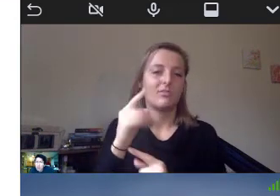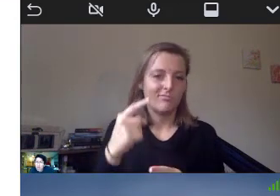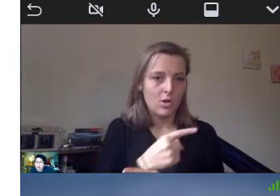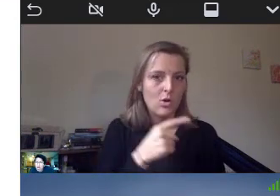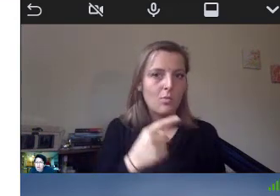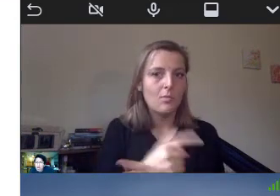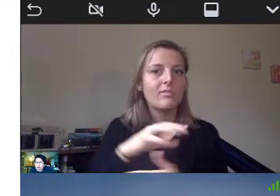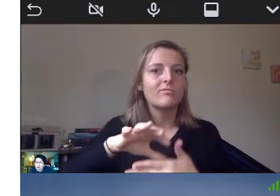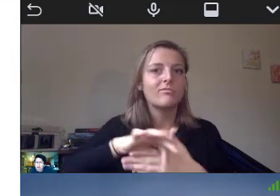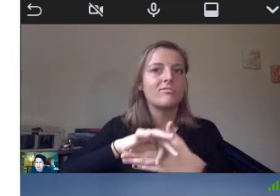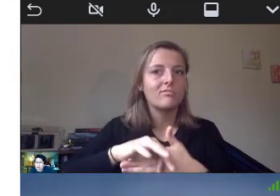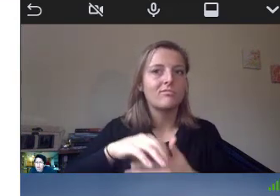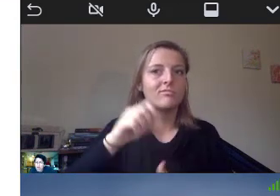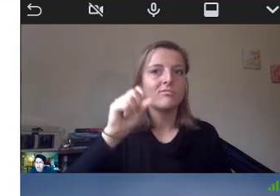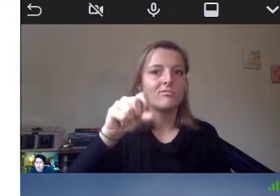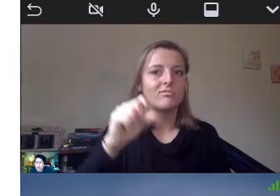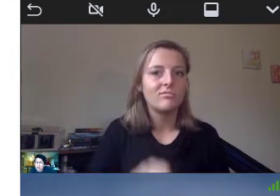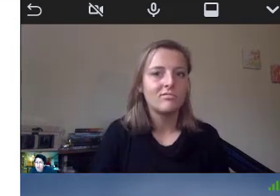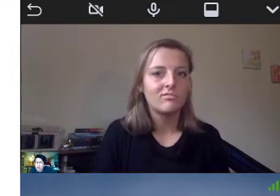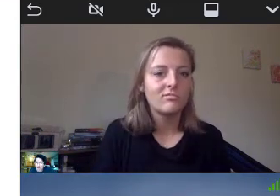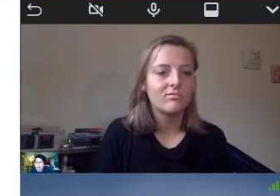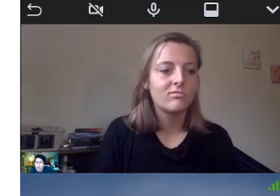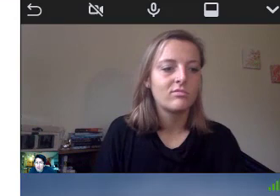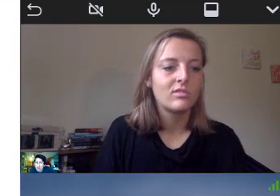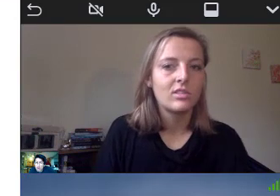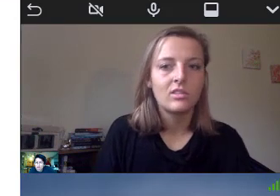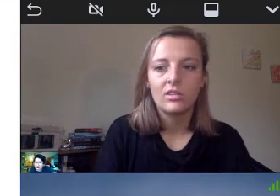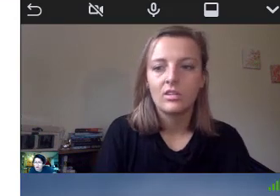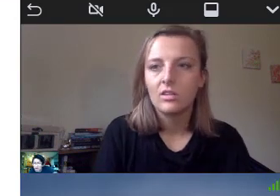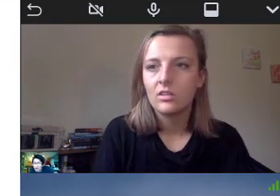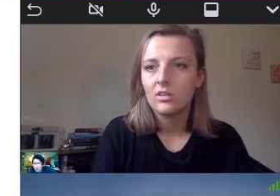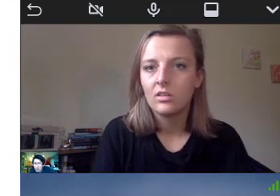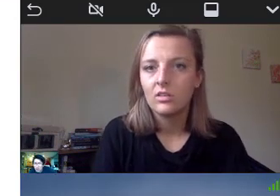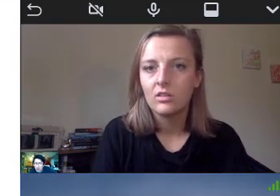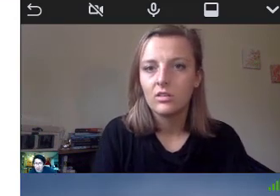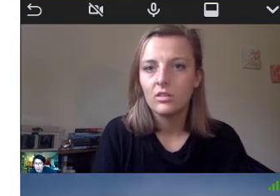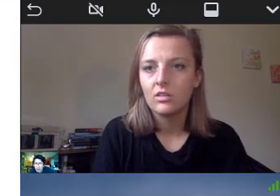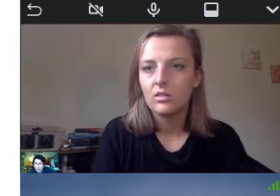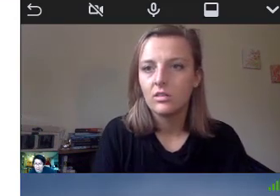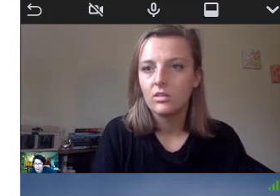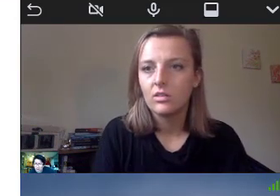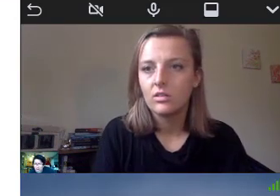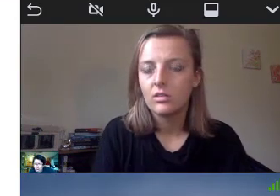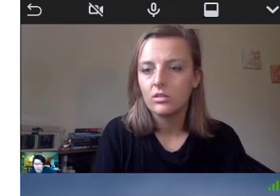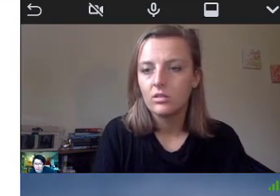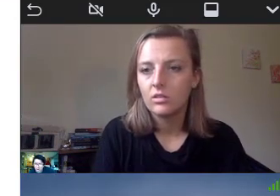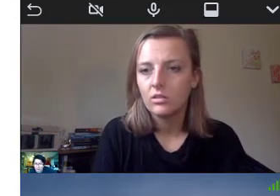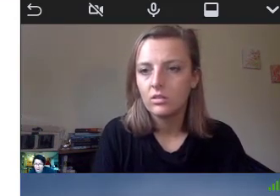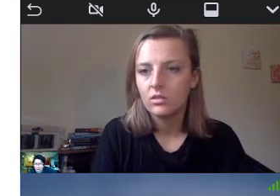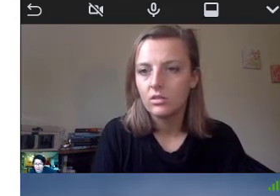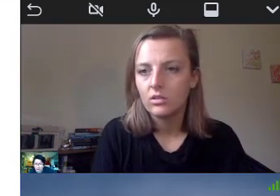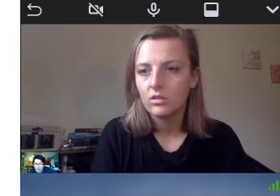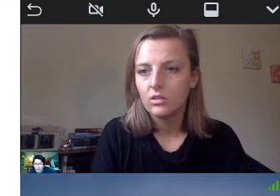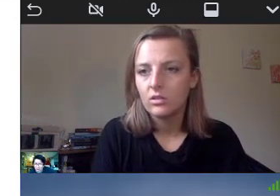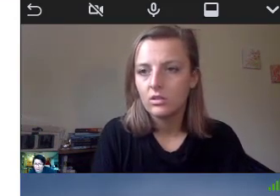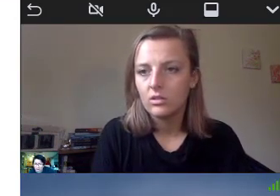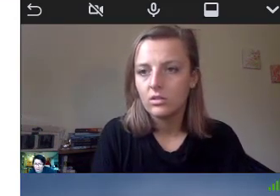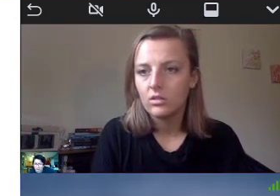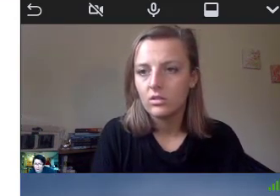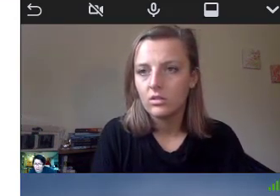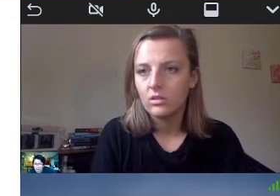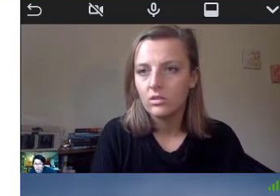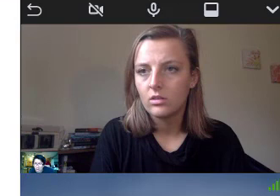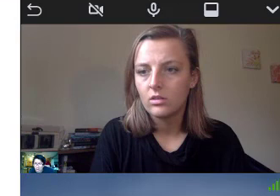we've been talking about heat transfer for a little while now, right? And whenever we talk about convection, we're